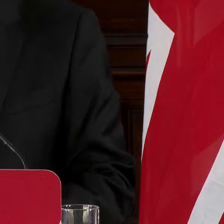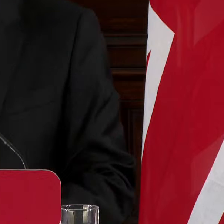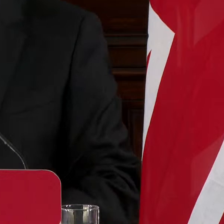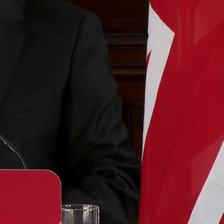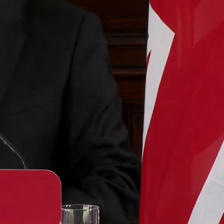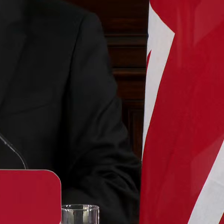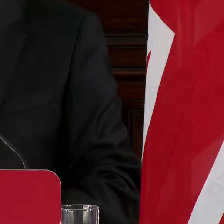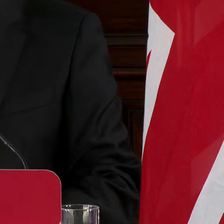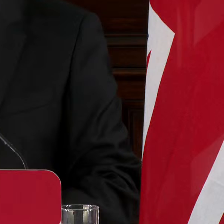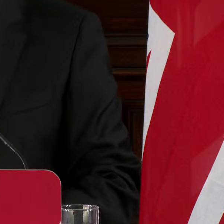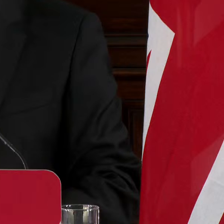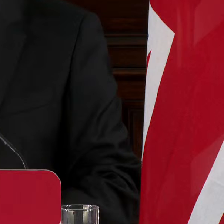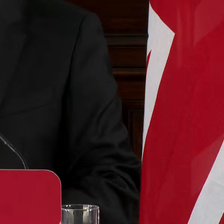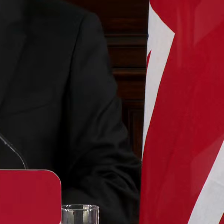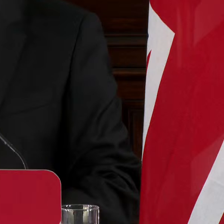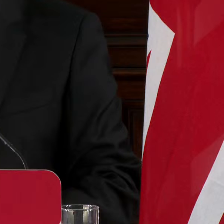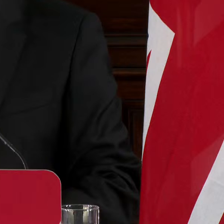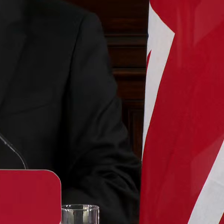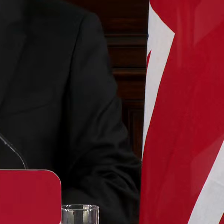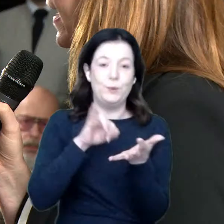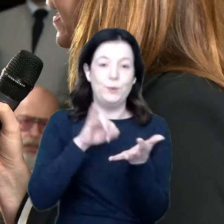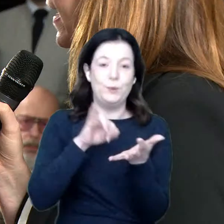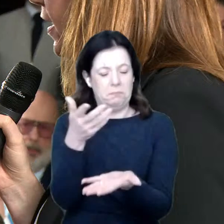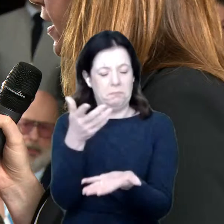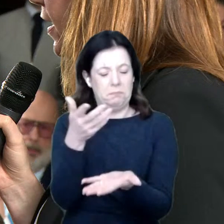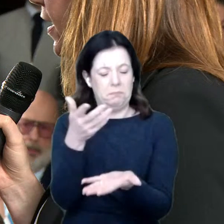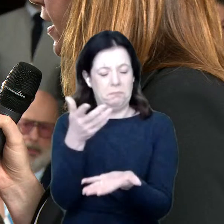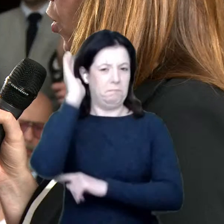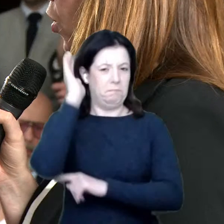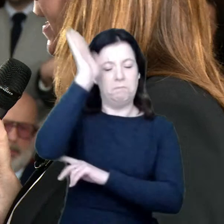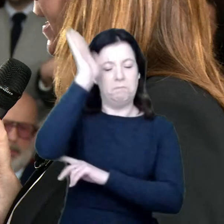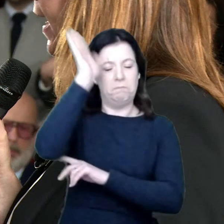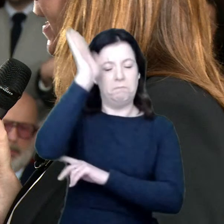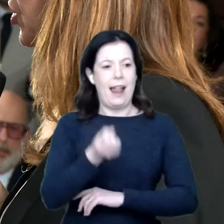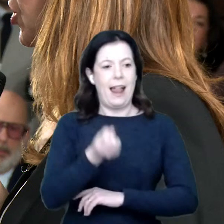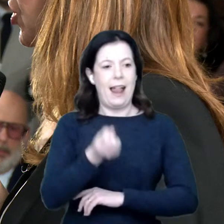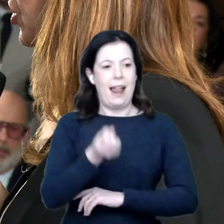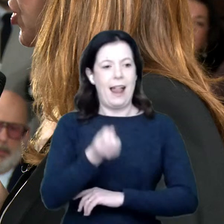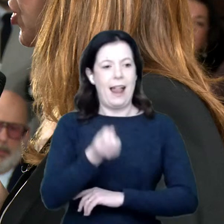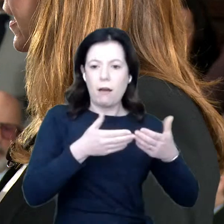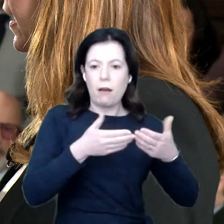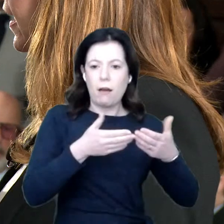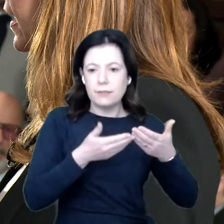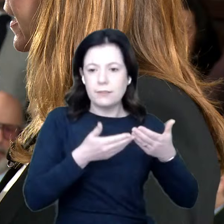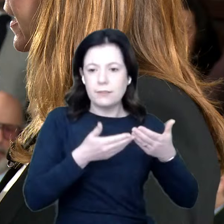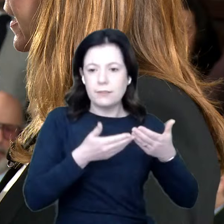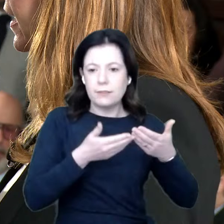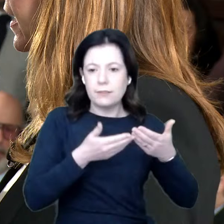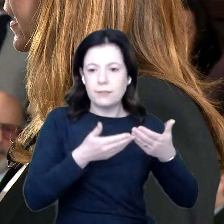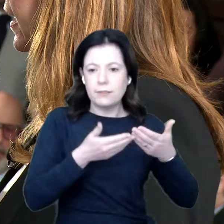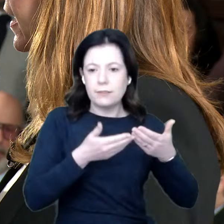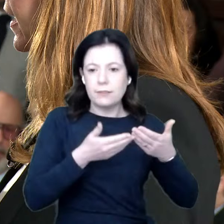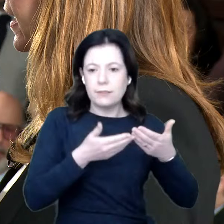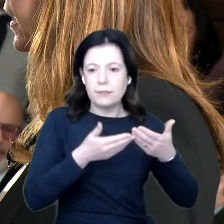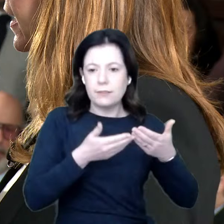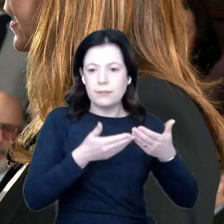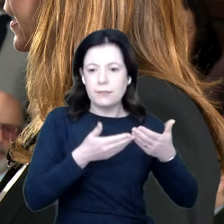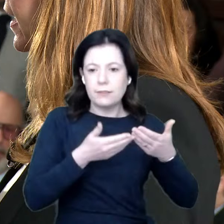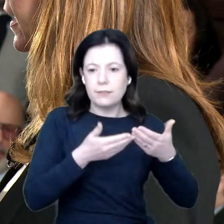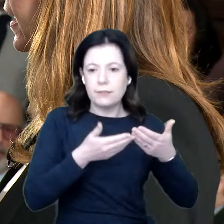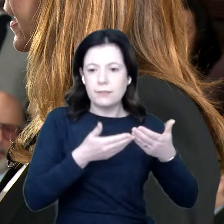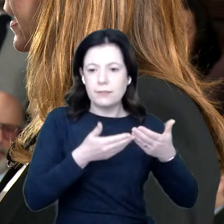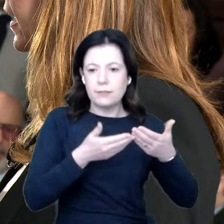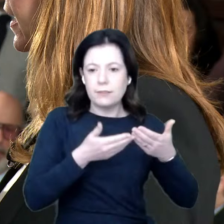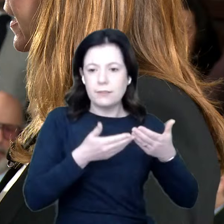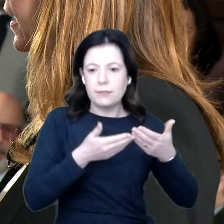Thank you very much. We're going to take some questions now from the media. Labour Party on your watch has changed. Can you say categorically